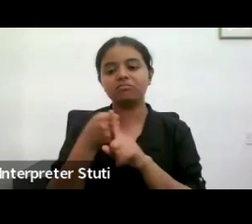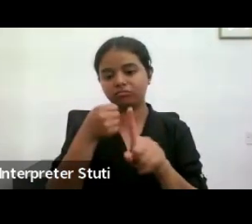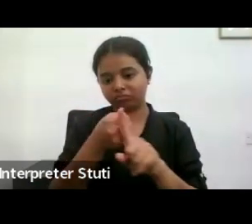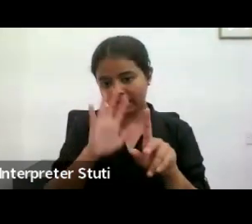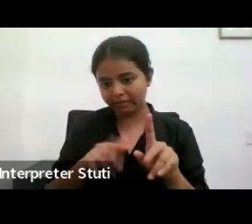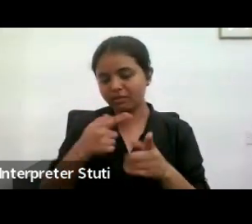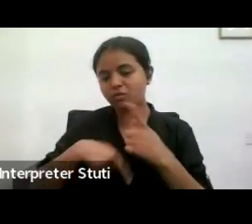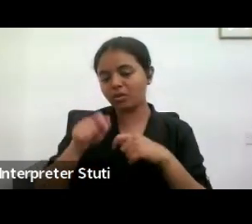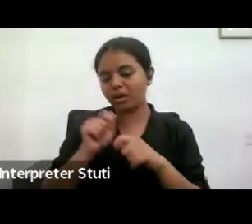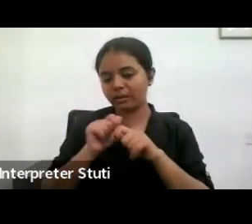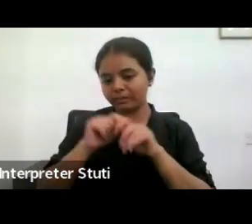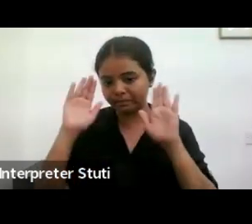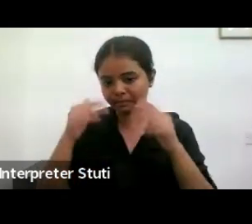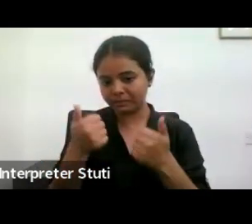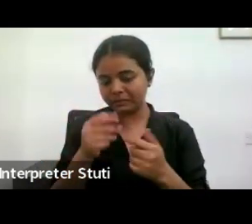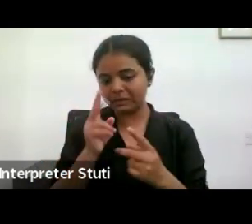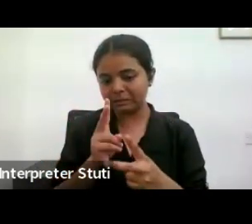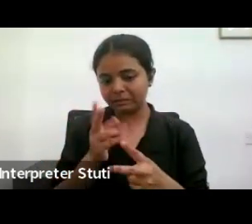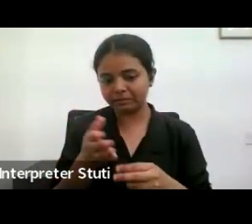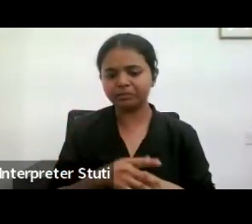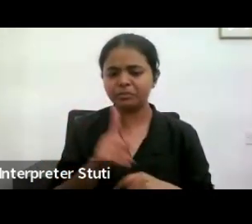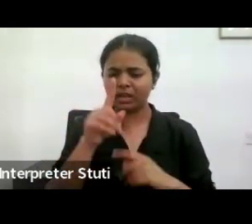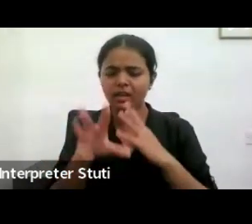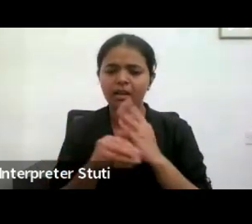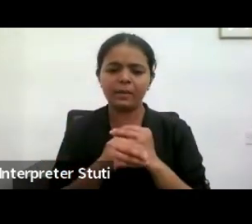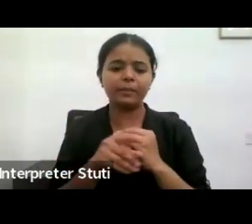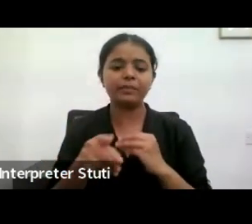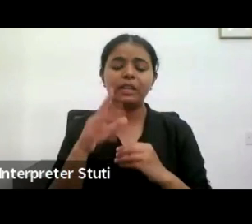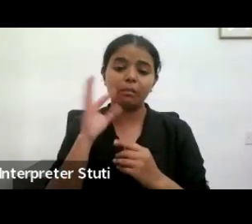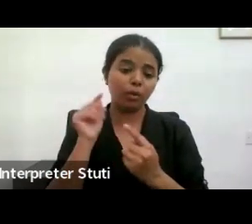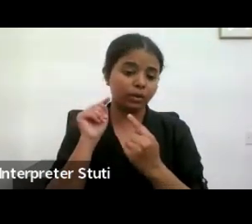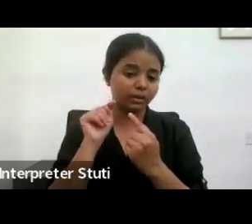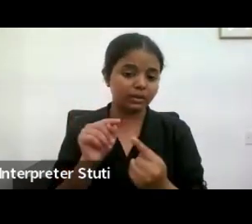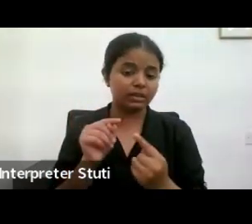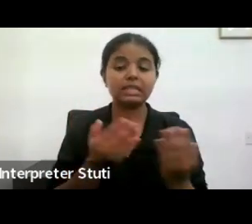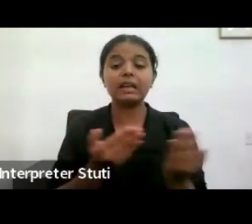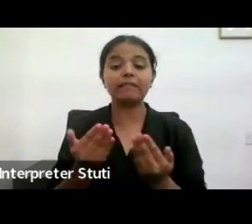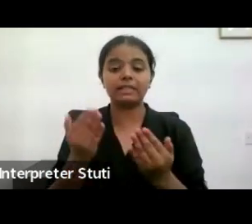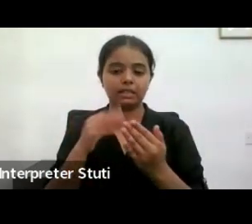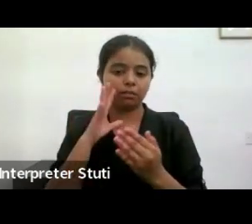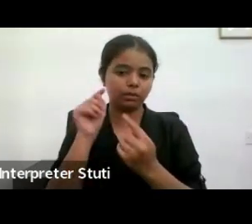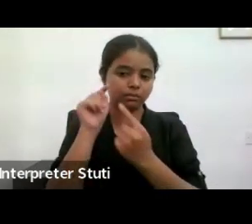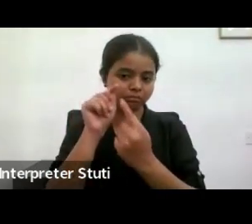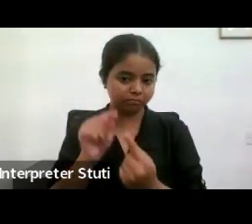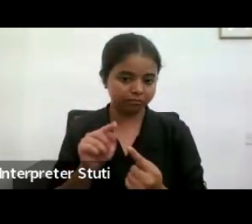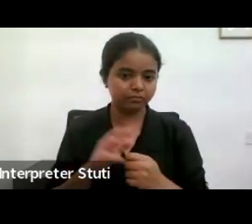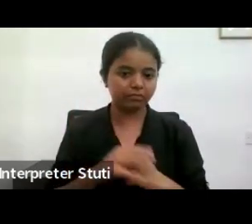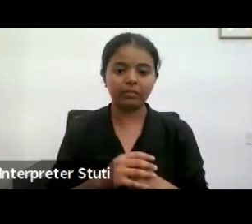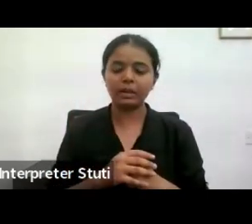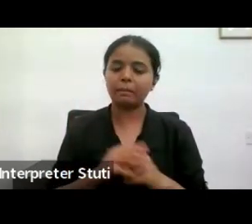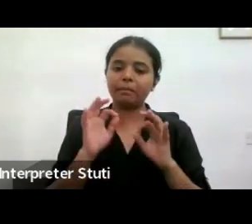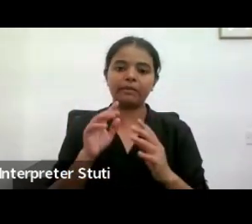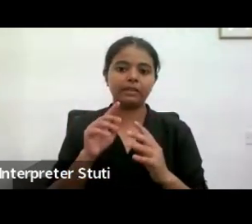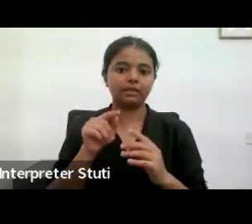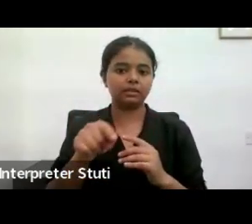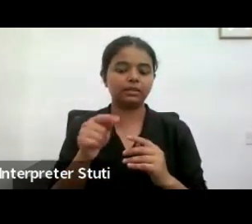working towards. I want to mention just a couple of really important services, very specific services. These